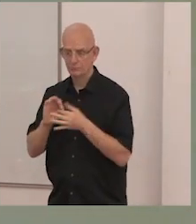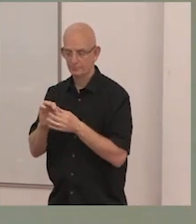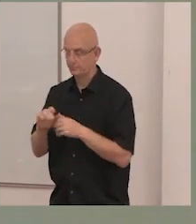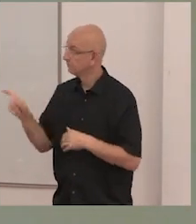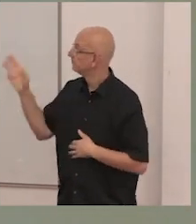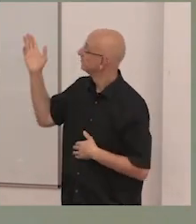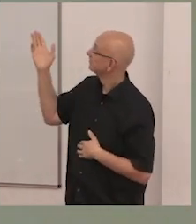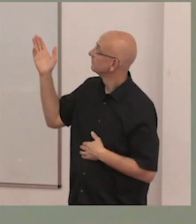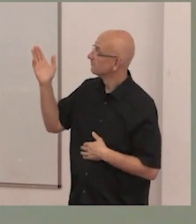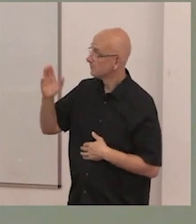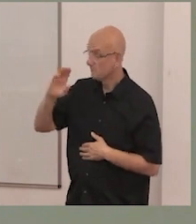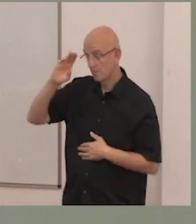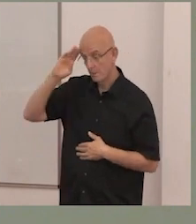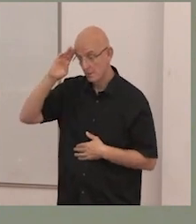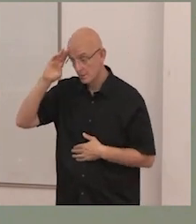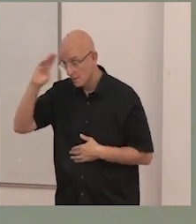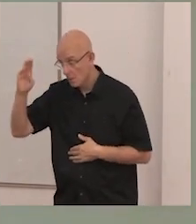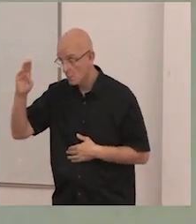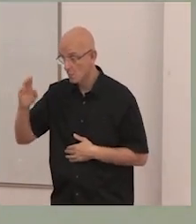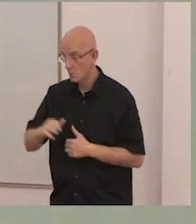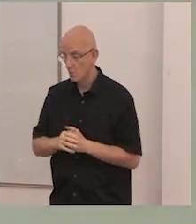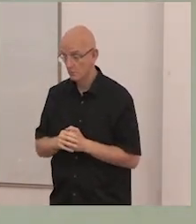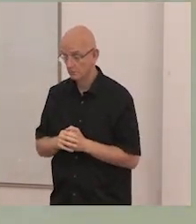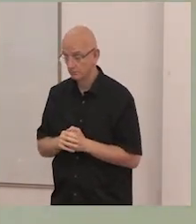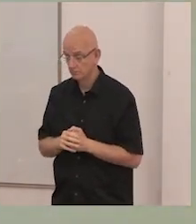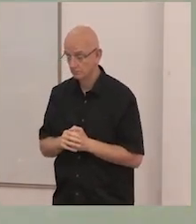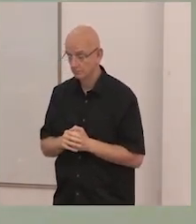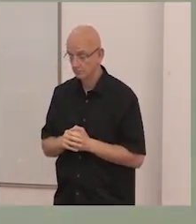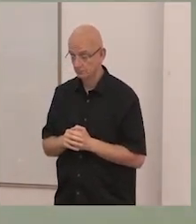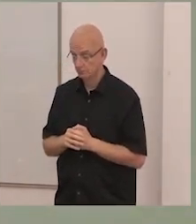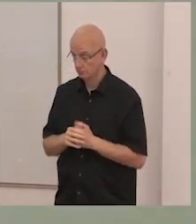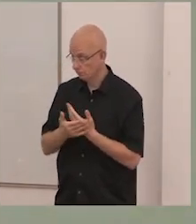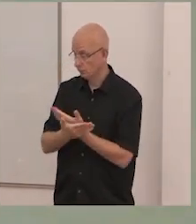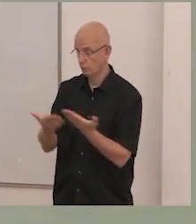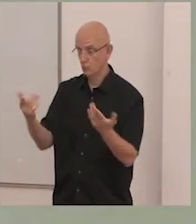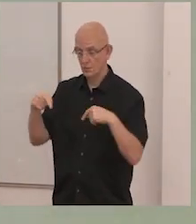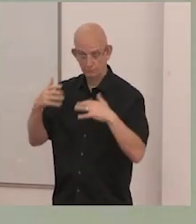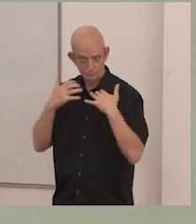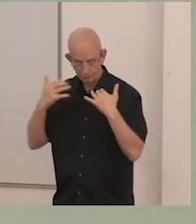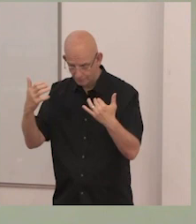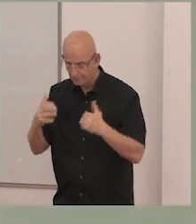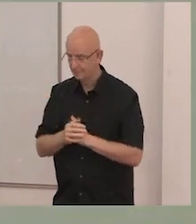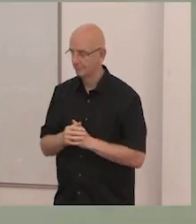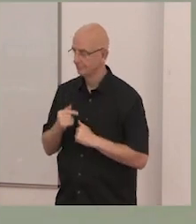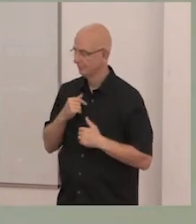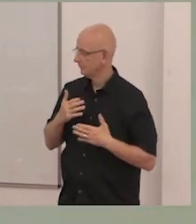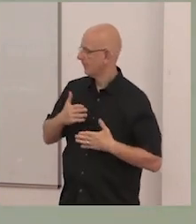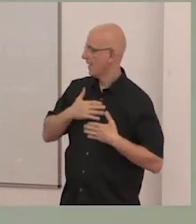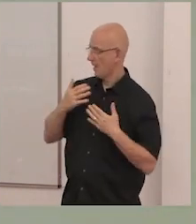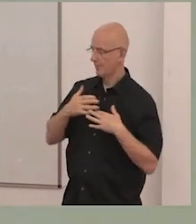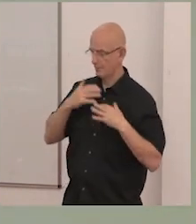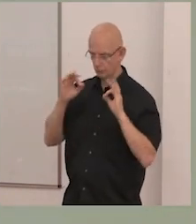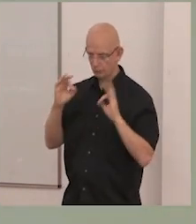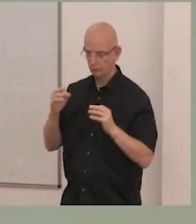I'm Danius Pouras. I'm happy to contribute to this panel by sharing